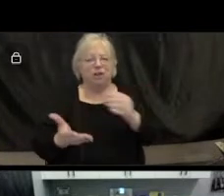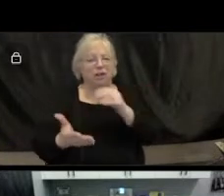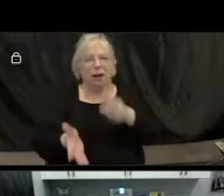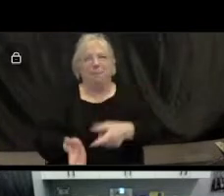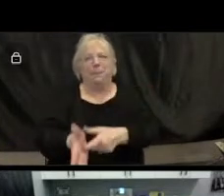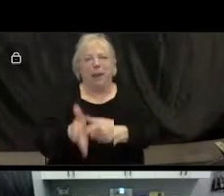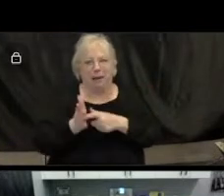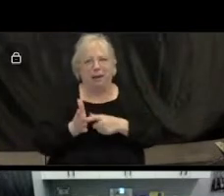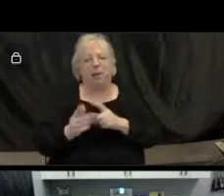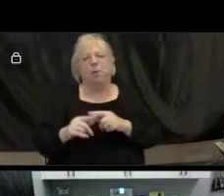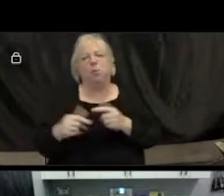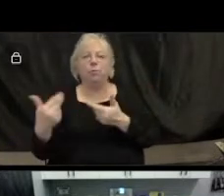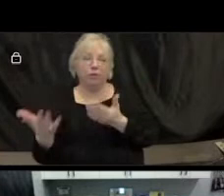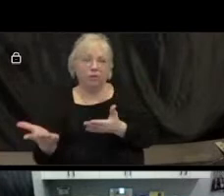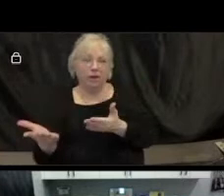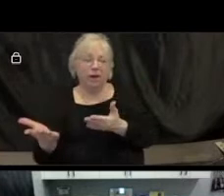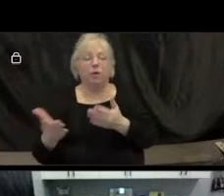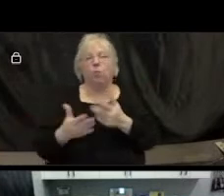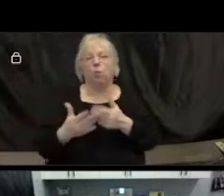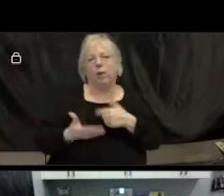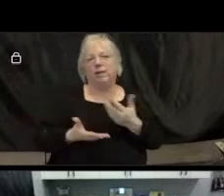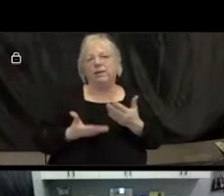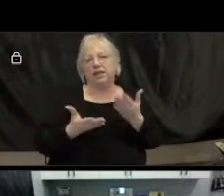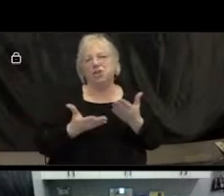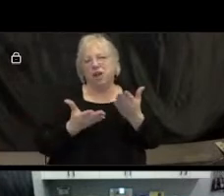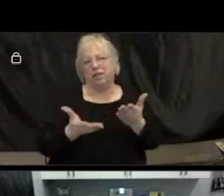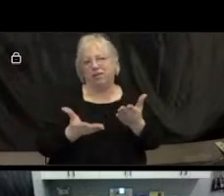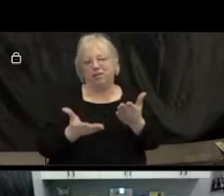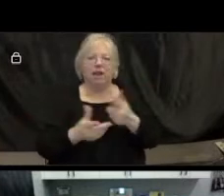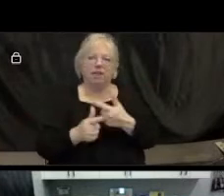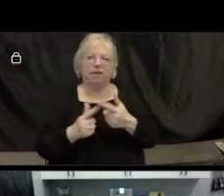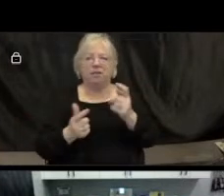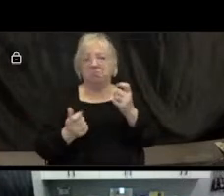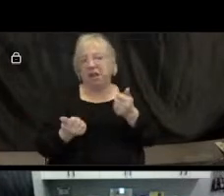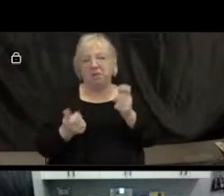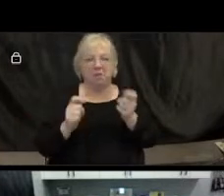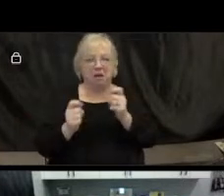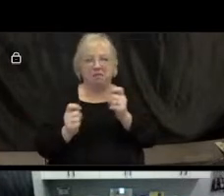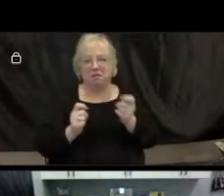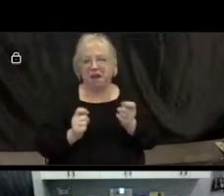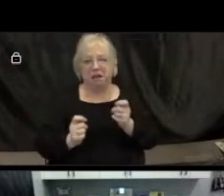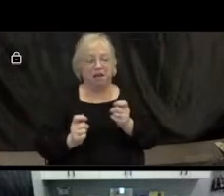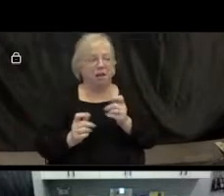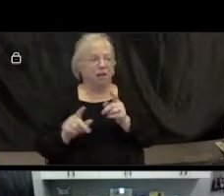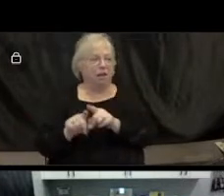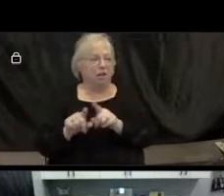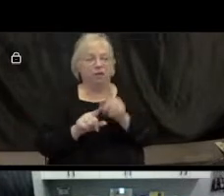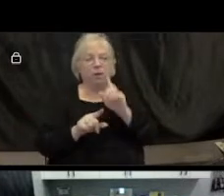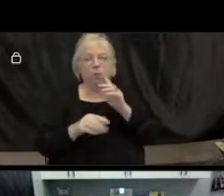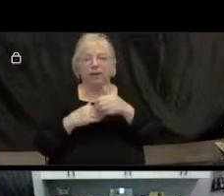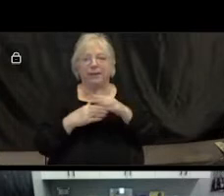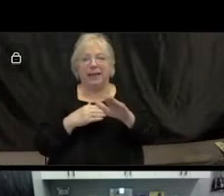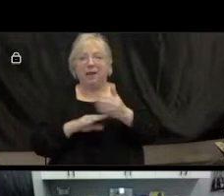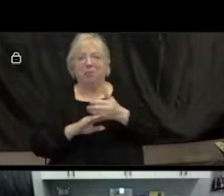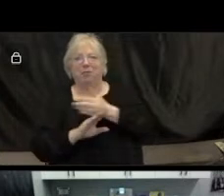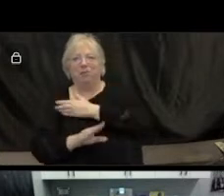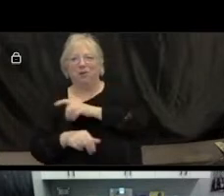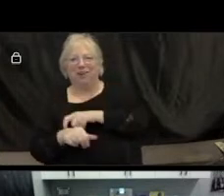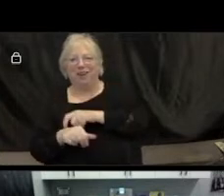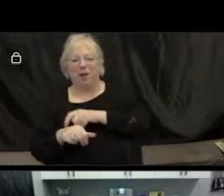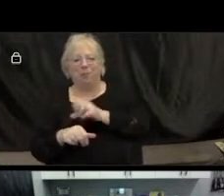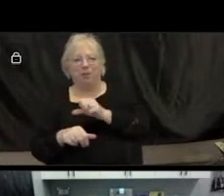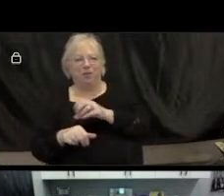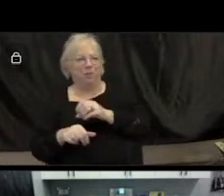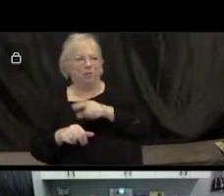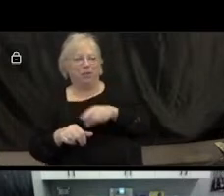just kind of going to present the commission what we would suggest they would be, that we can modify for that. We'll also send that out ahead of time, just in